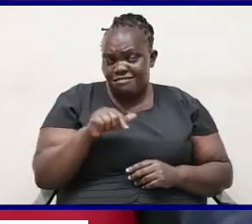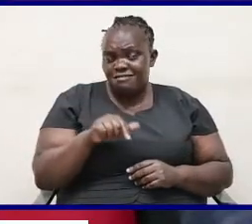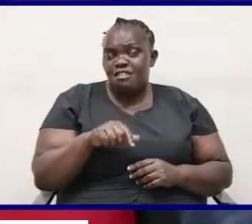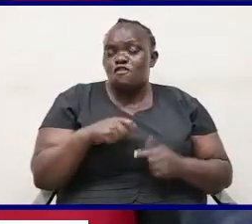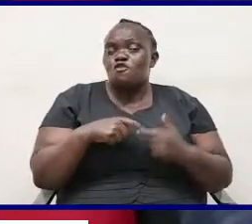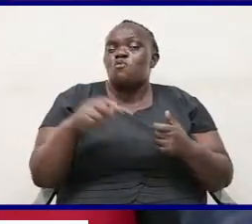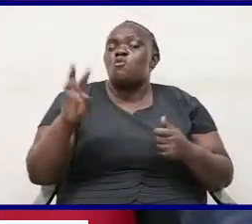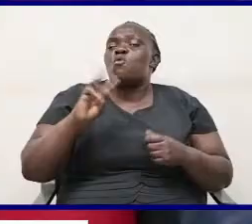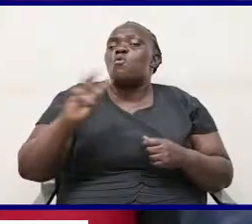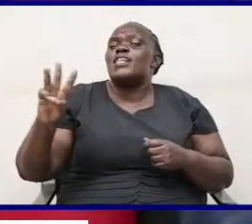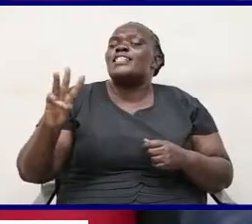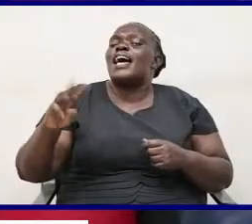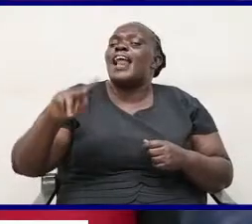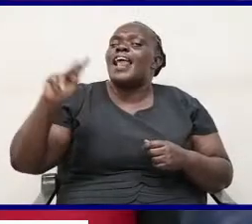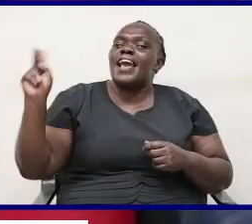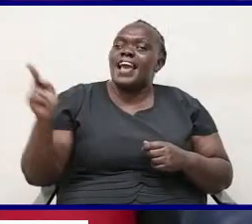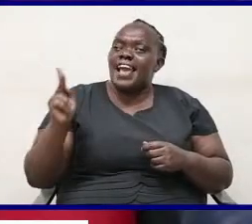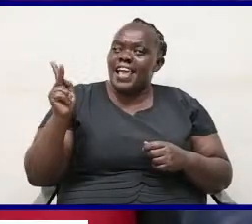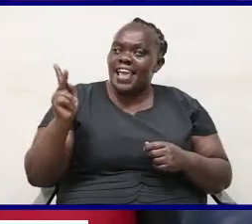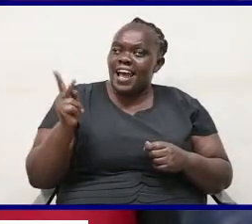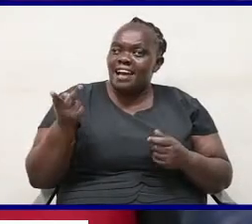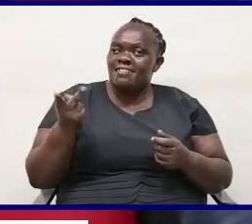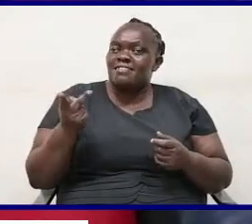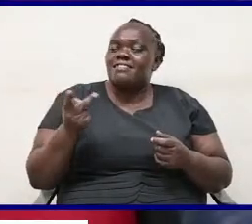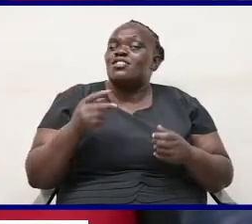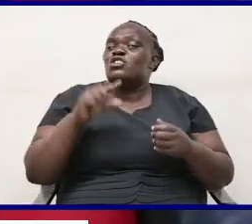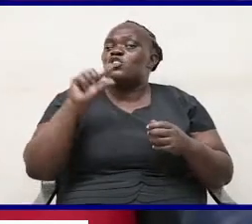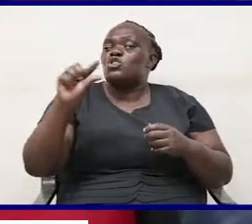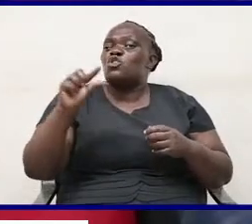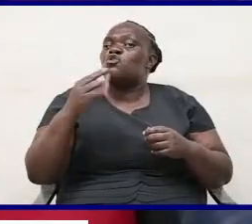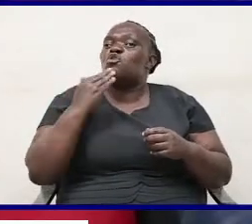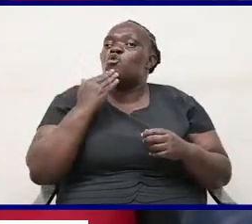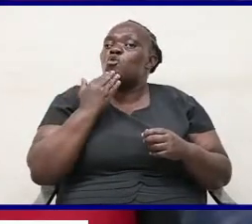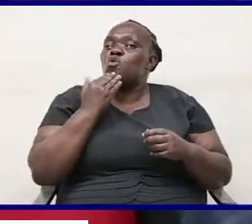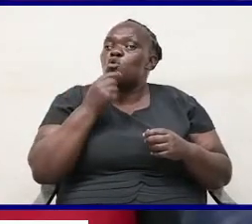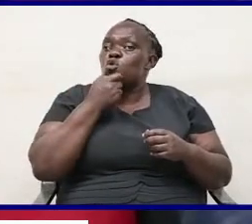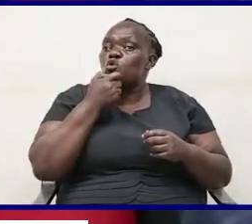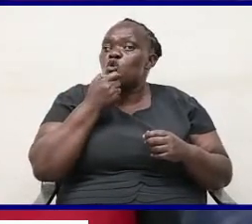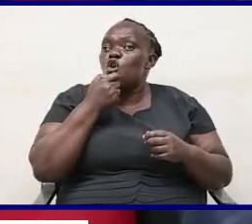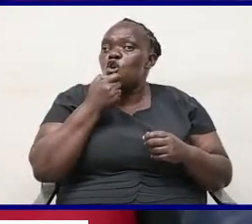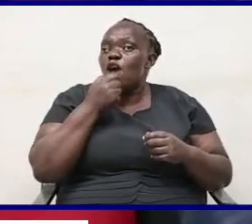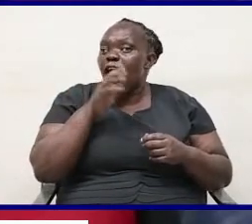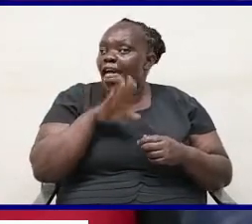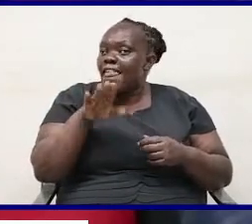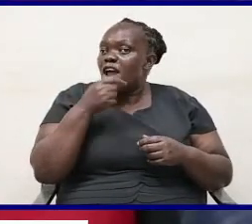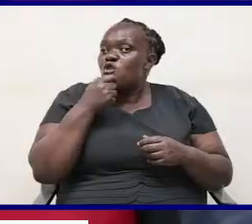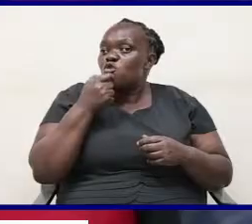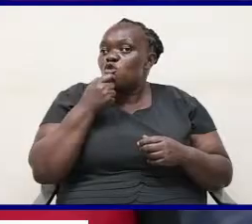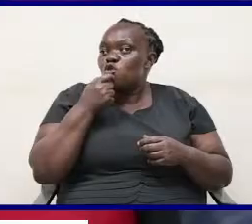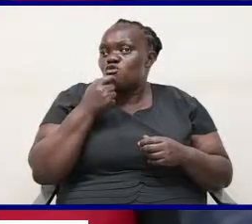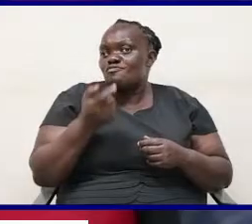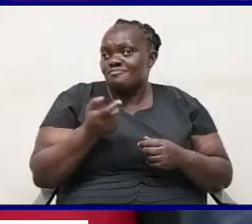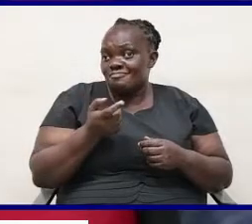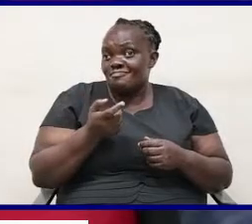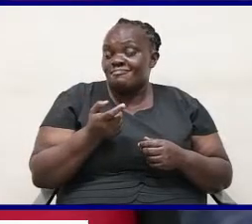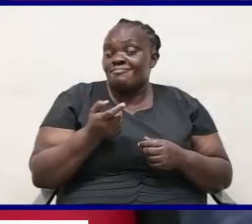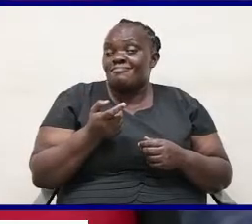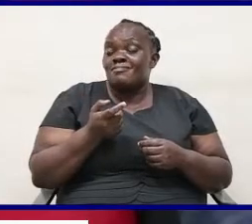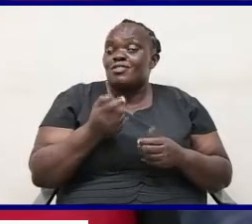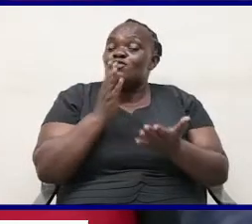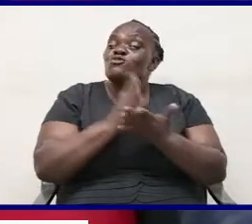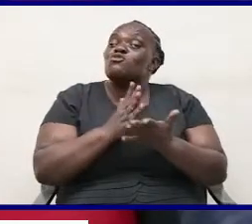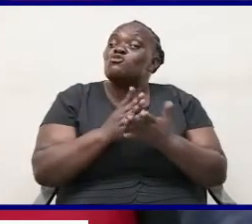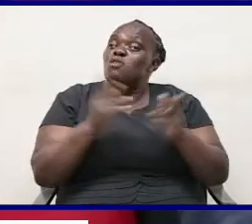western part of Kenya, more precisely Luo Nyanza. And she is